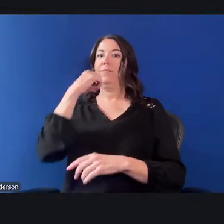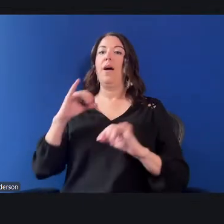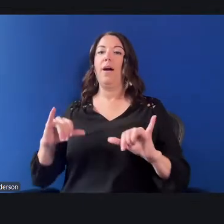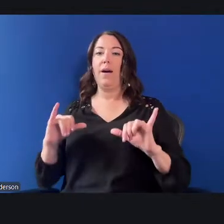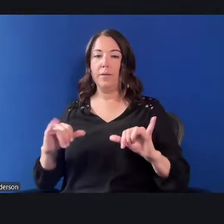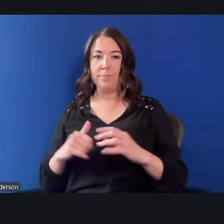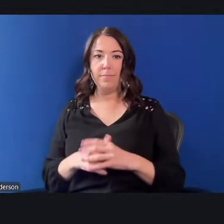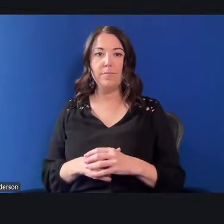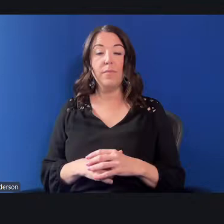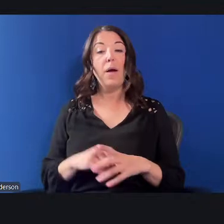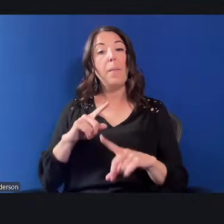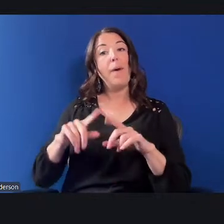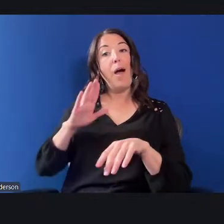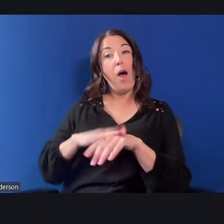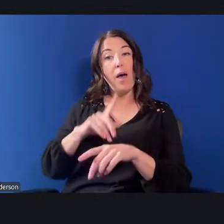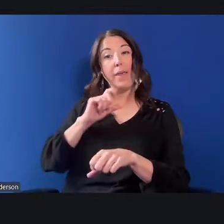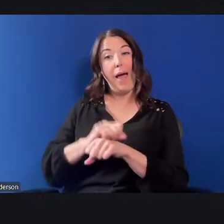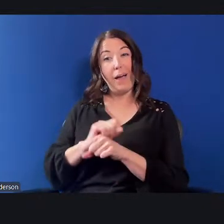the actual trip,